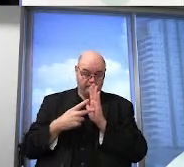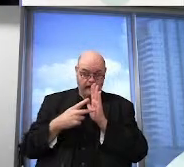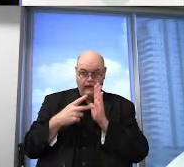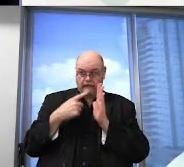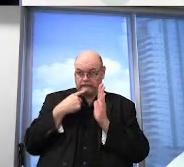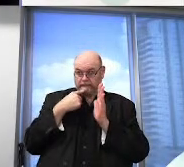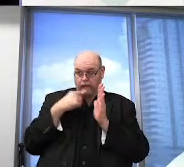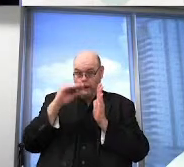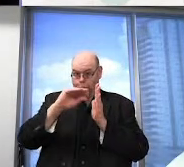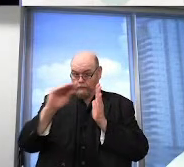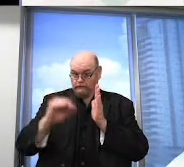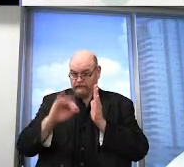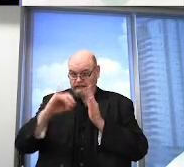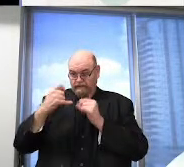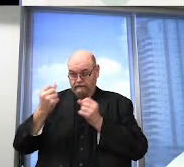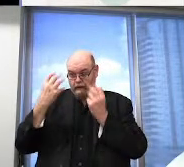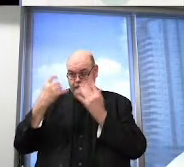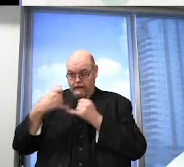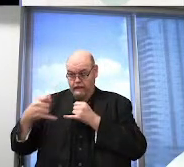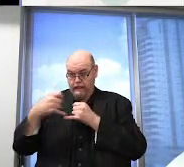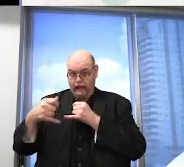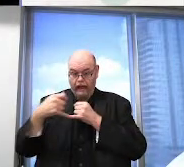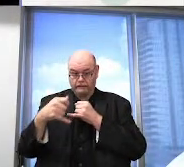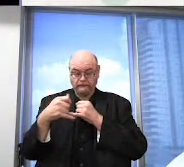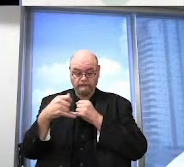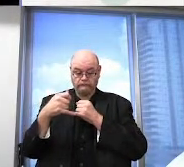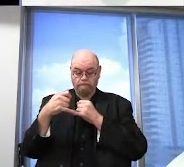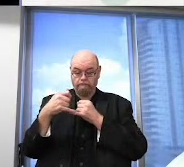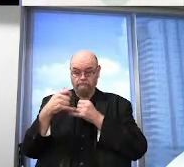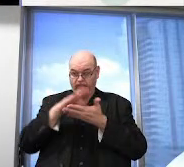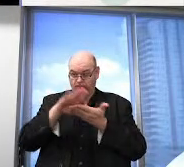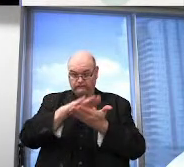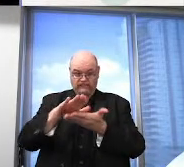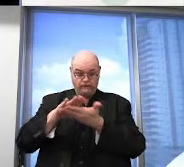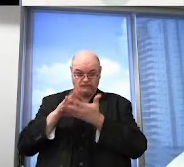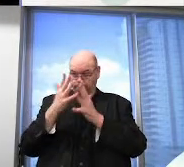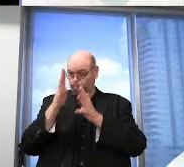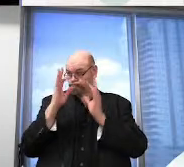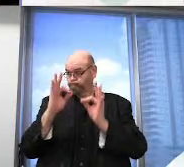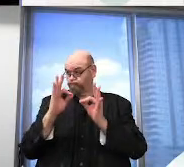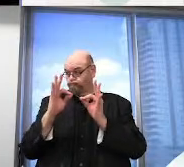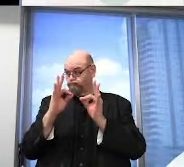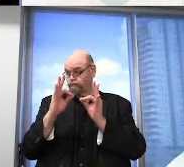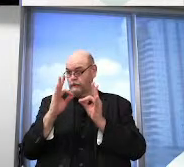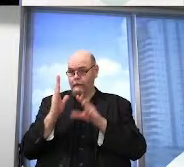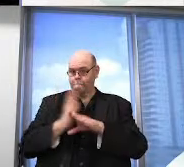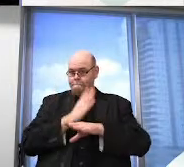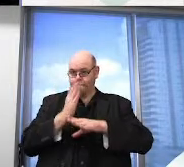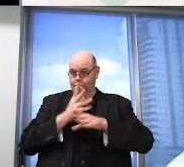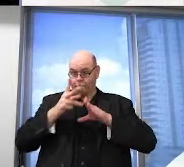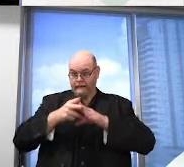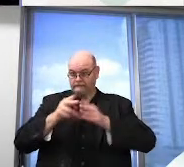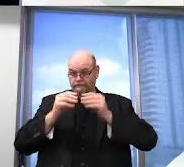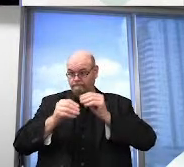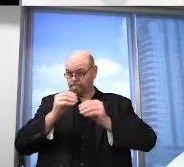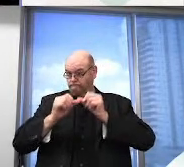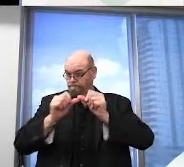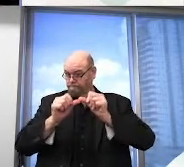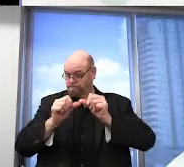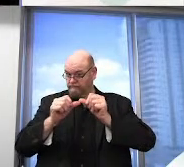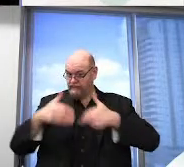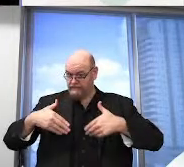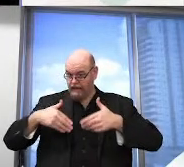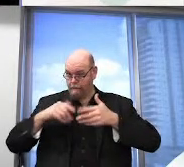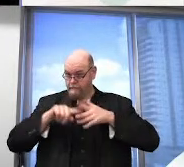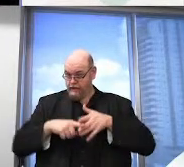might define it in terms of a percentage of lines around which there has been total clearance, but maintenance has not begun. That's